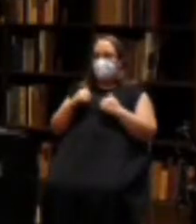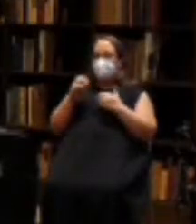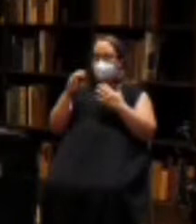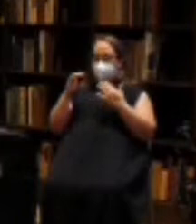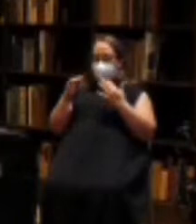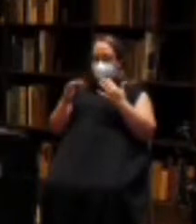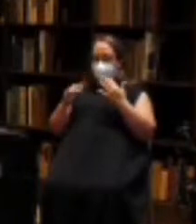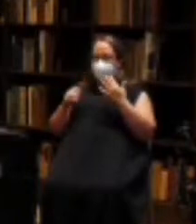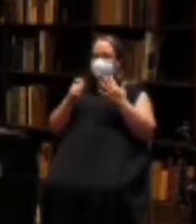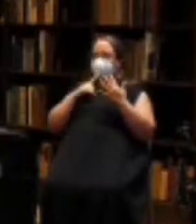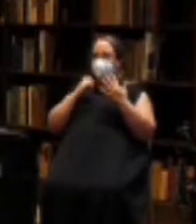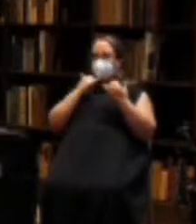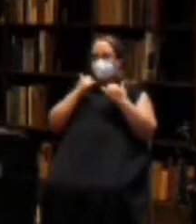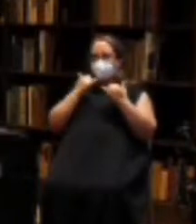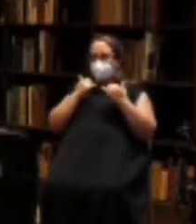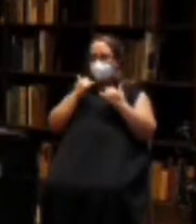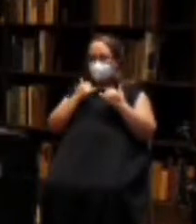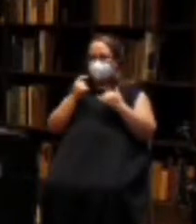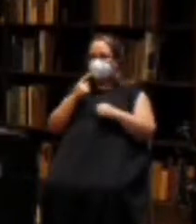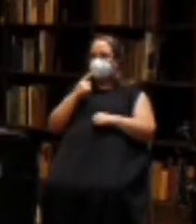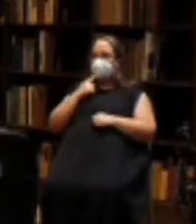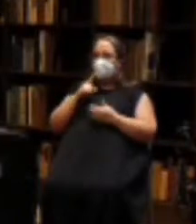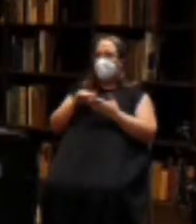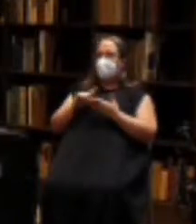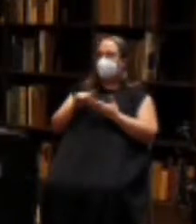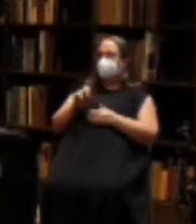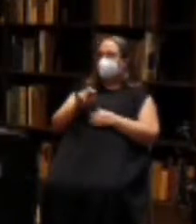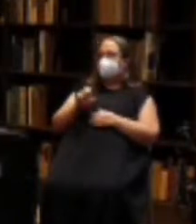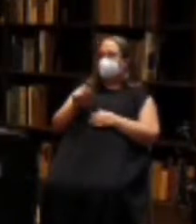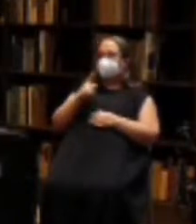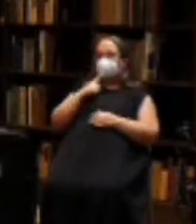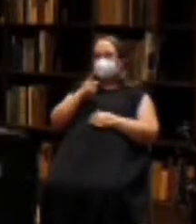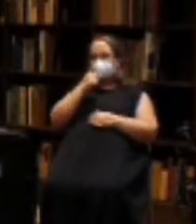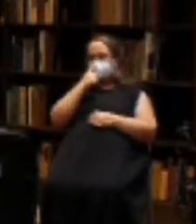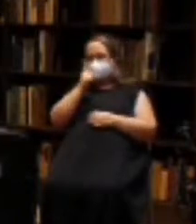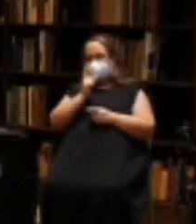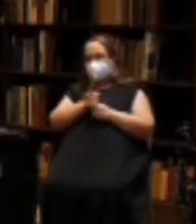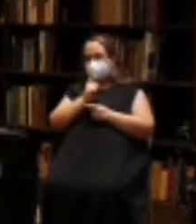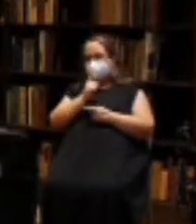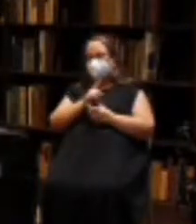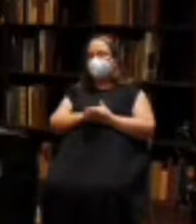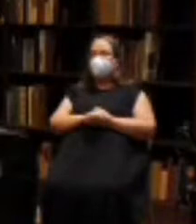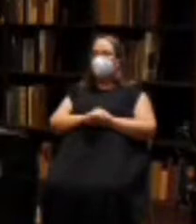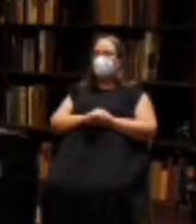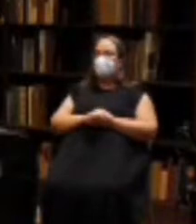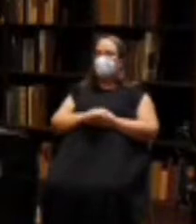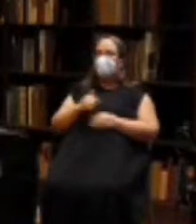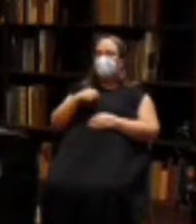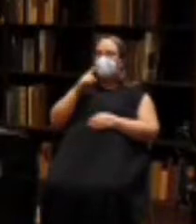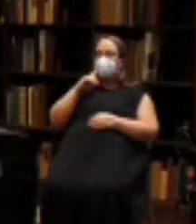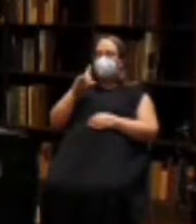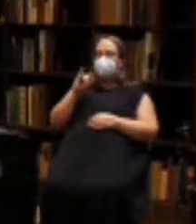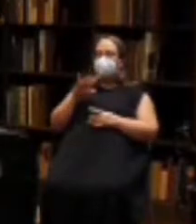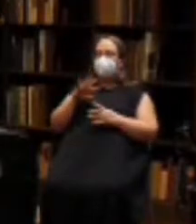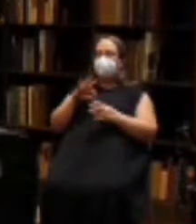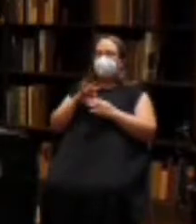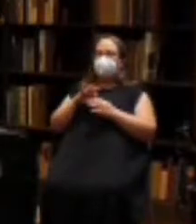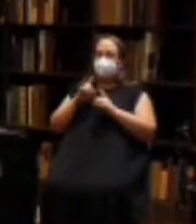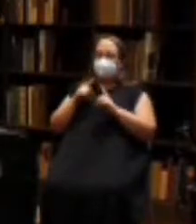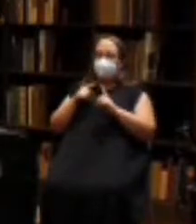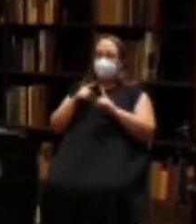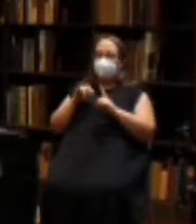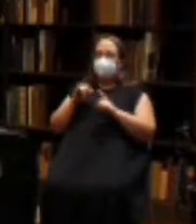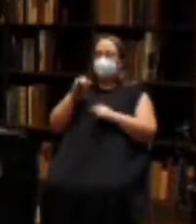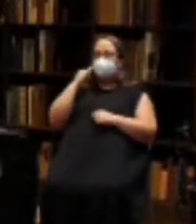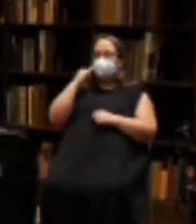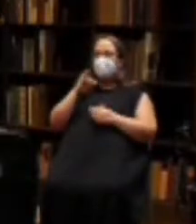through this list, and he's like, "Wrong, wrong, wrong, wrong." And someone says, "A printing press." And he's like, yes, that's the right one, right? So I think that's the connection point, right? Is